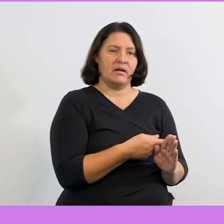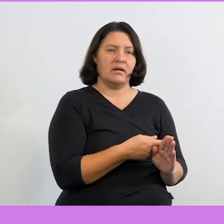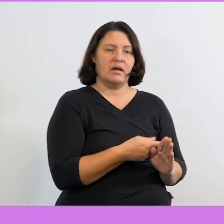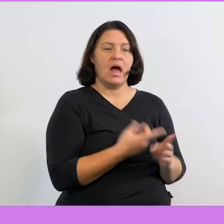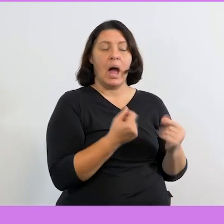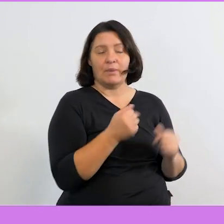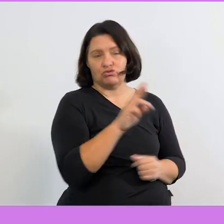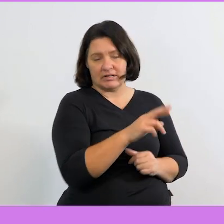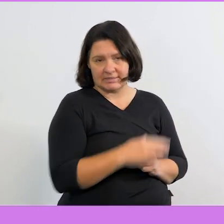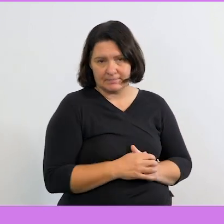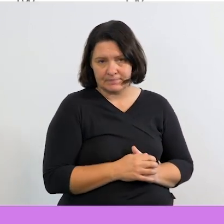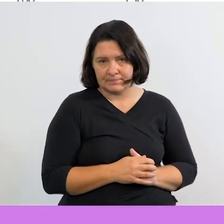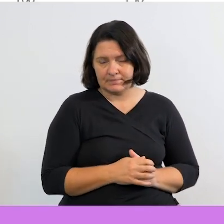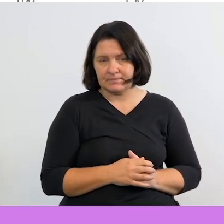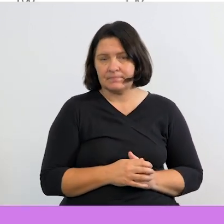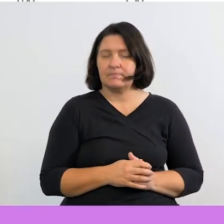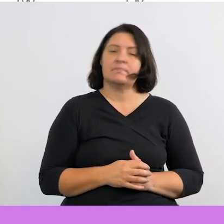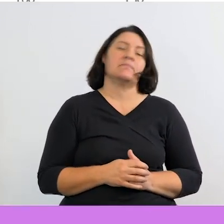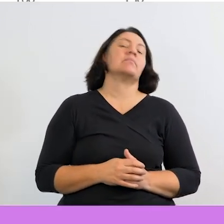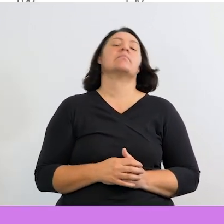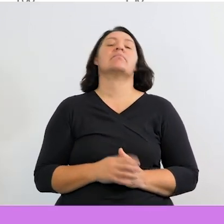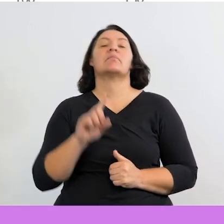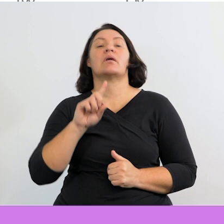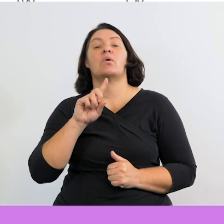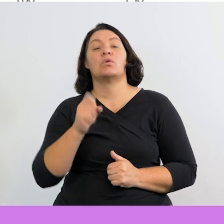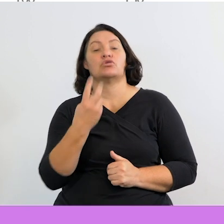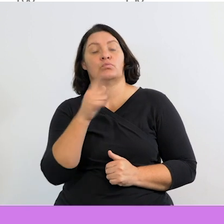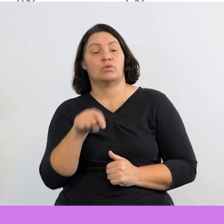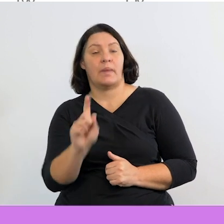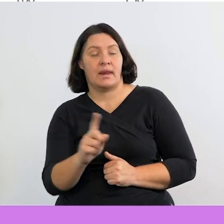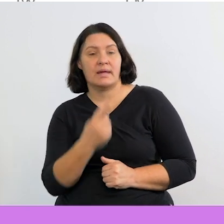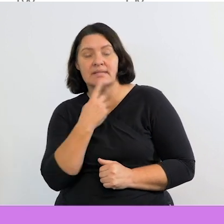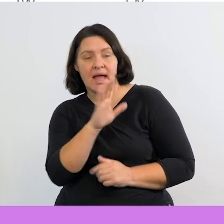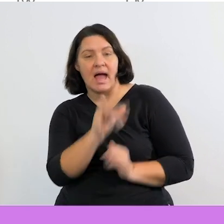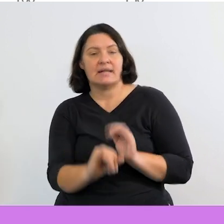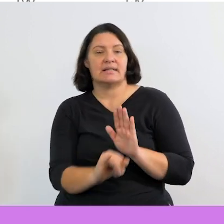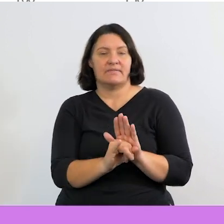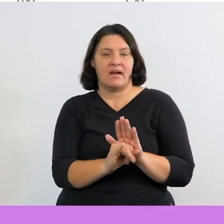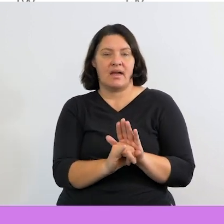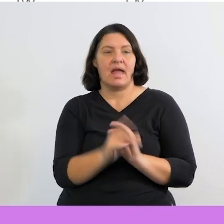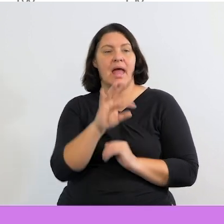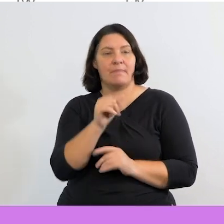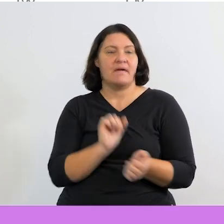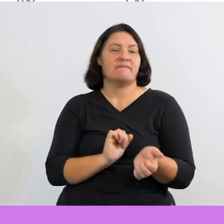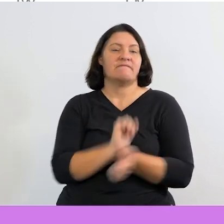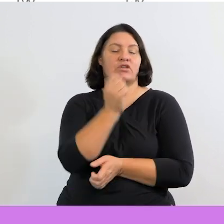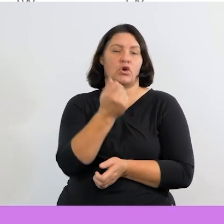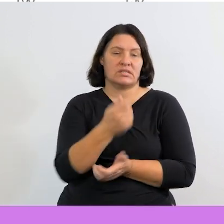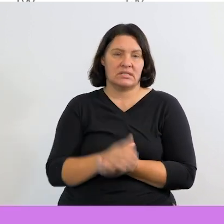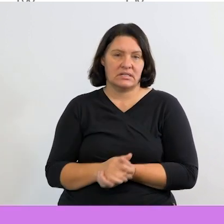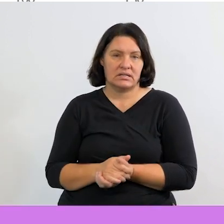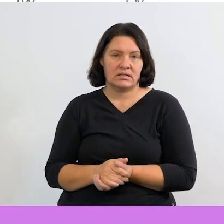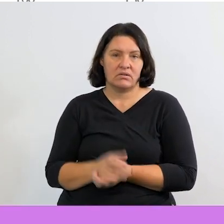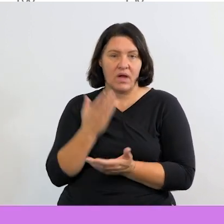have the amount in rand. Okay, then question 2.1. It says identify Amy's fixed